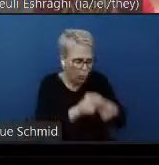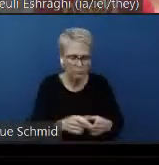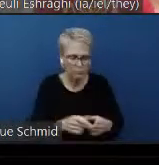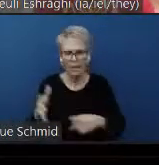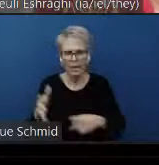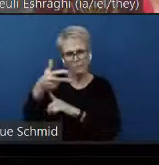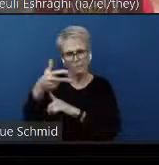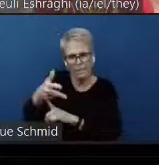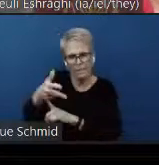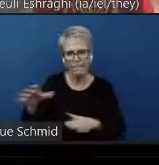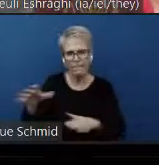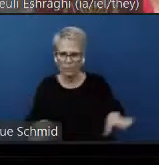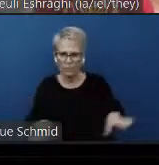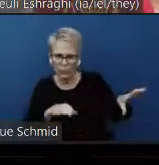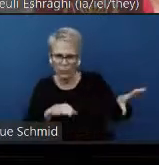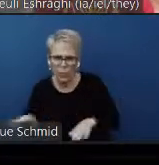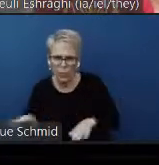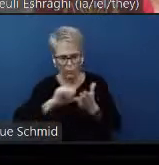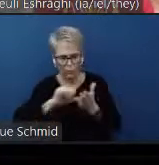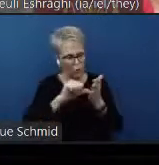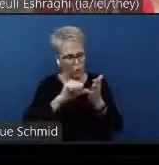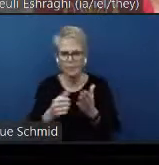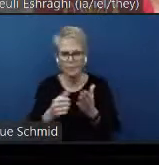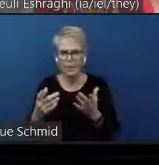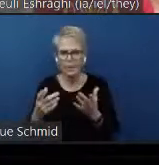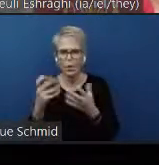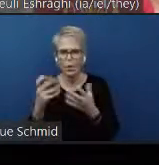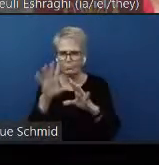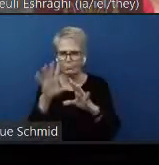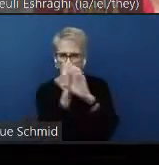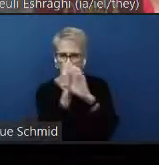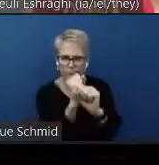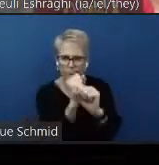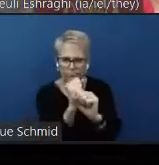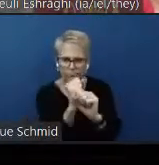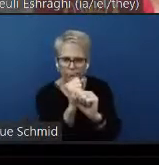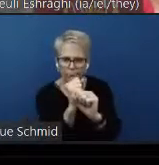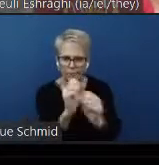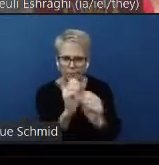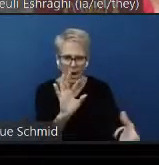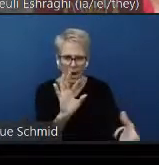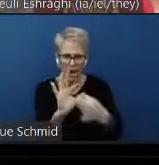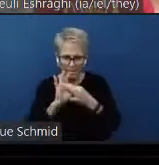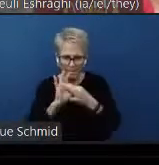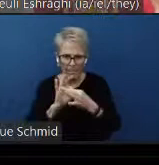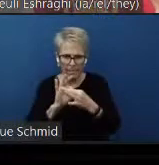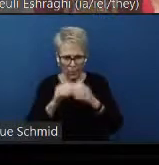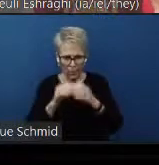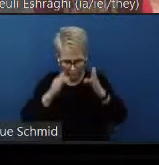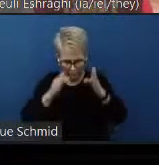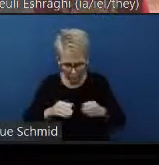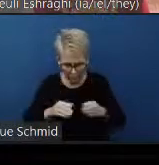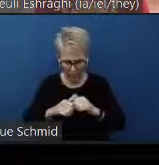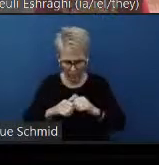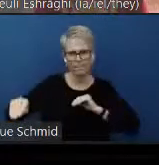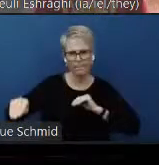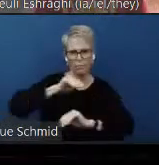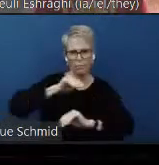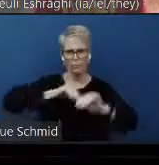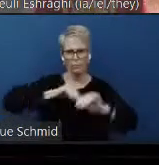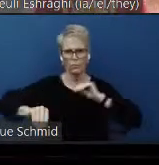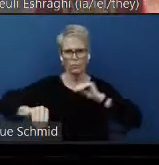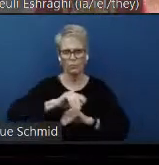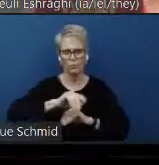and sculpture. I want to grab your attention so that you're right there with the figure and these movements. You are there